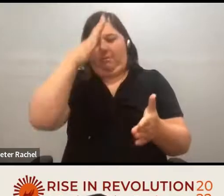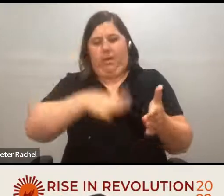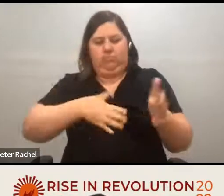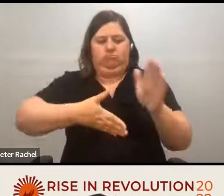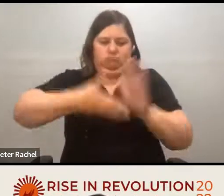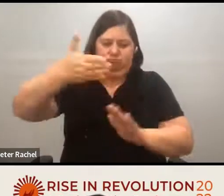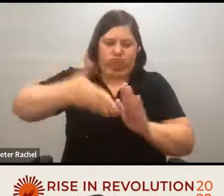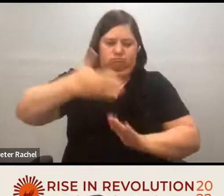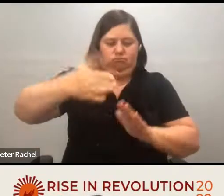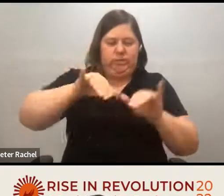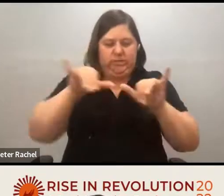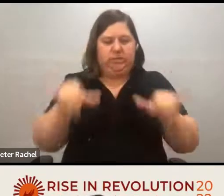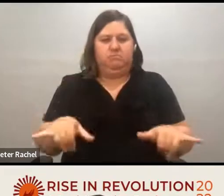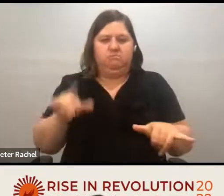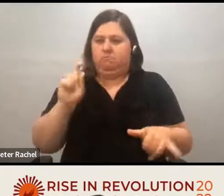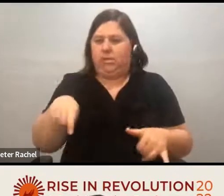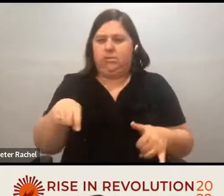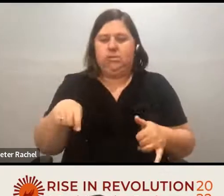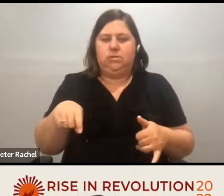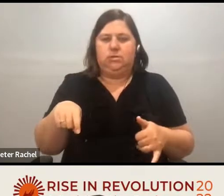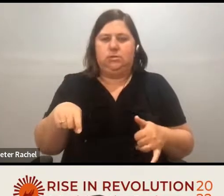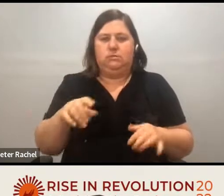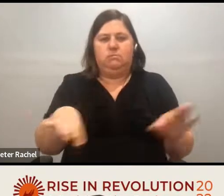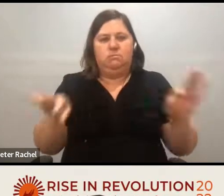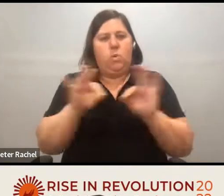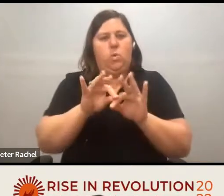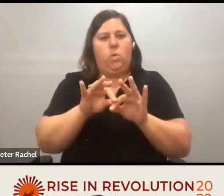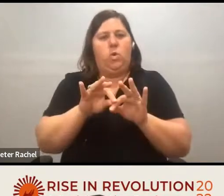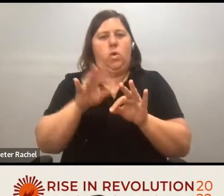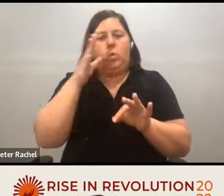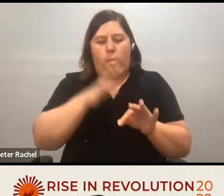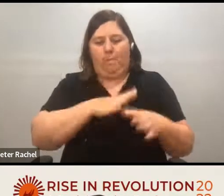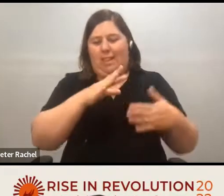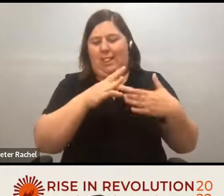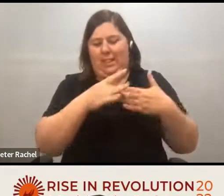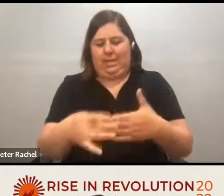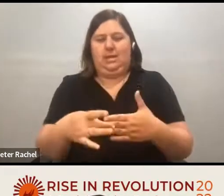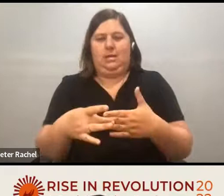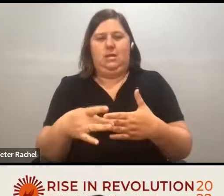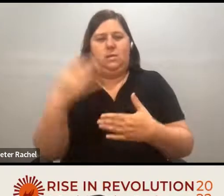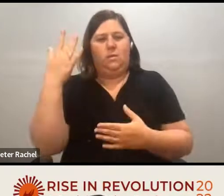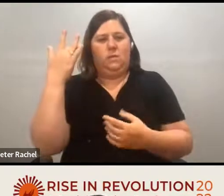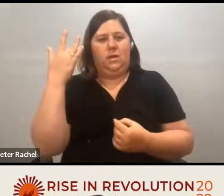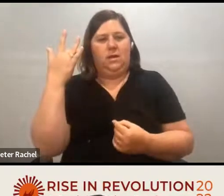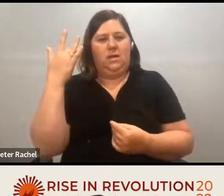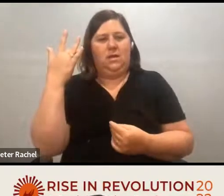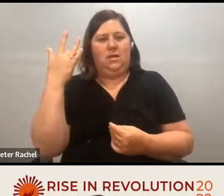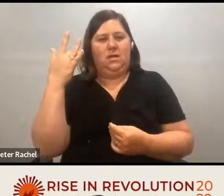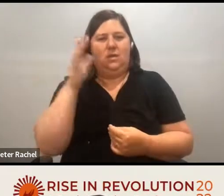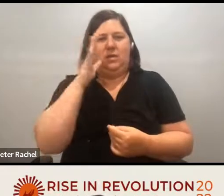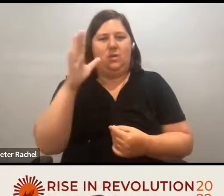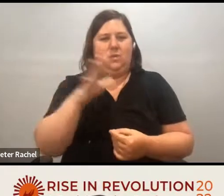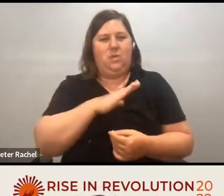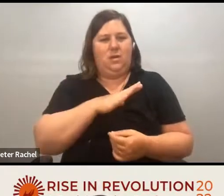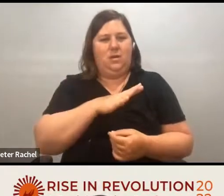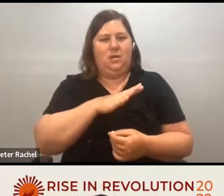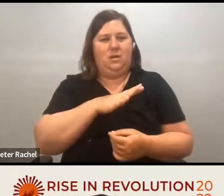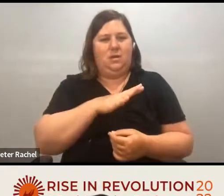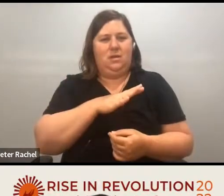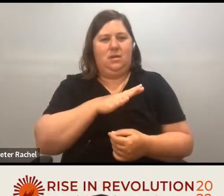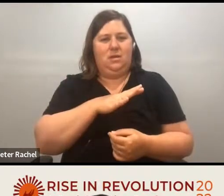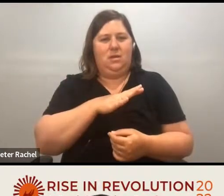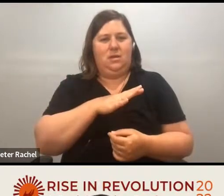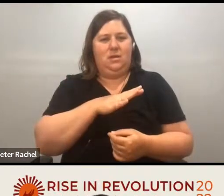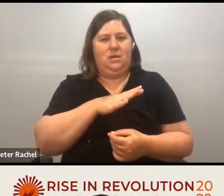I think that it's important that it's women-led. because women have been a lot of land work, women have been